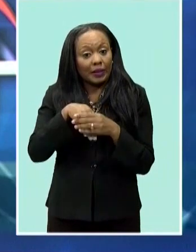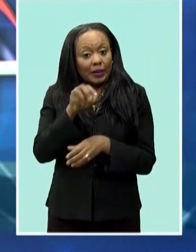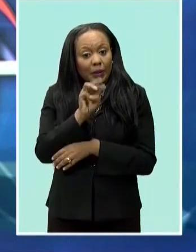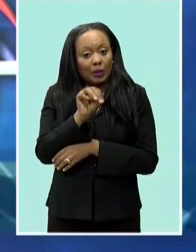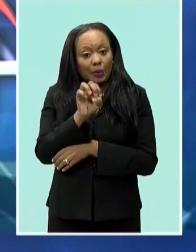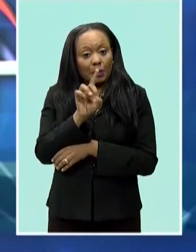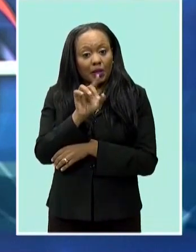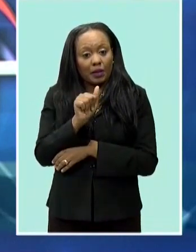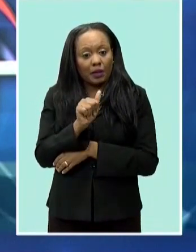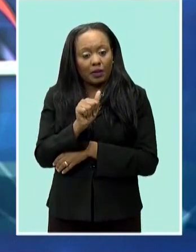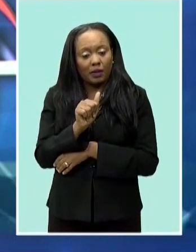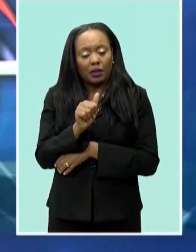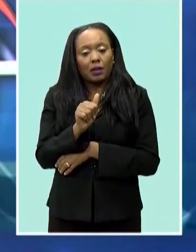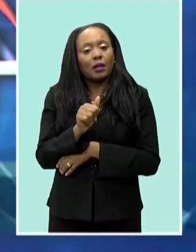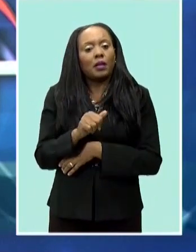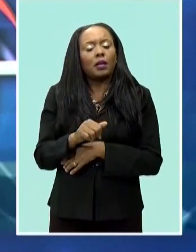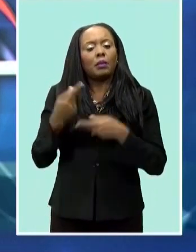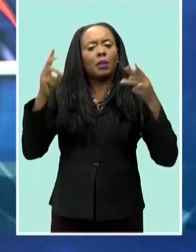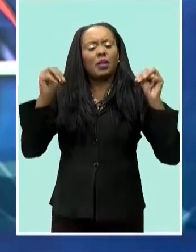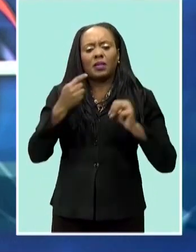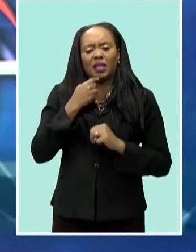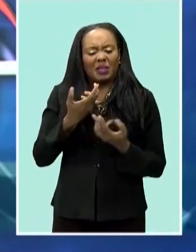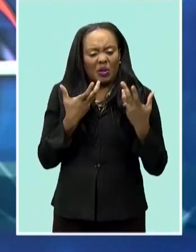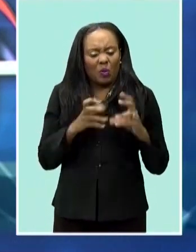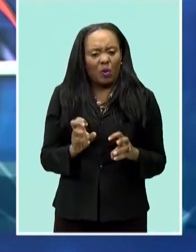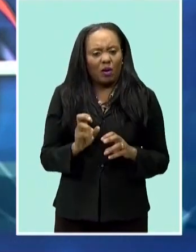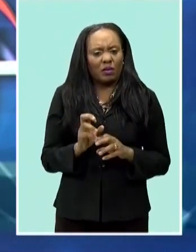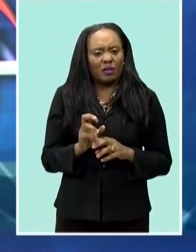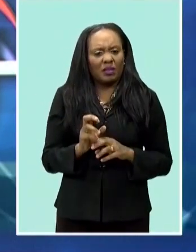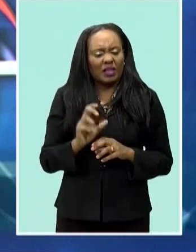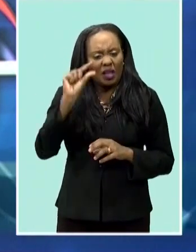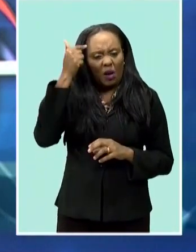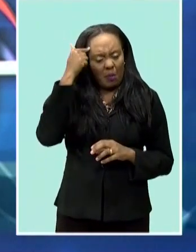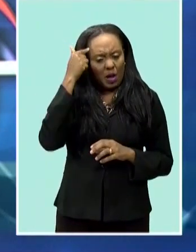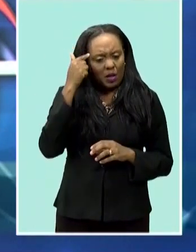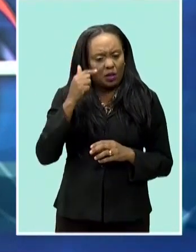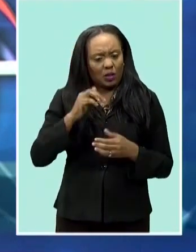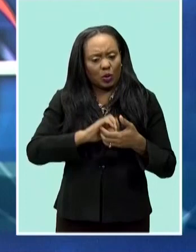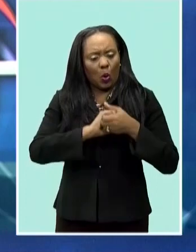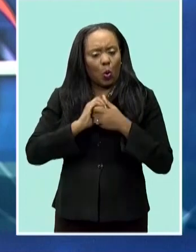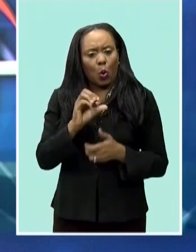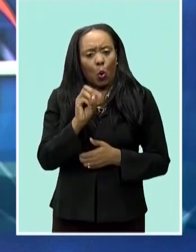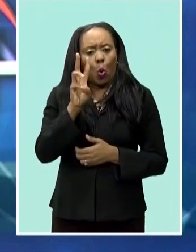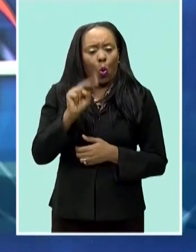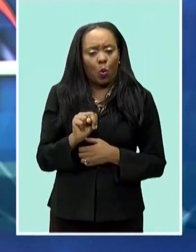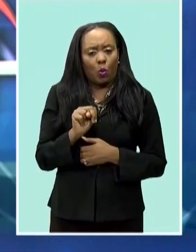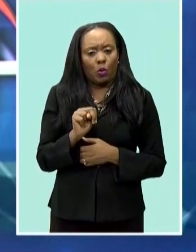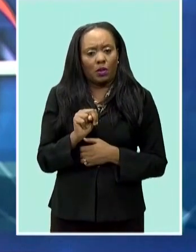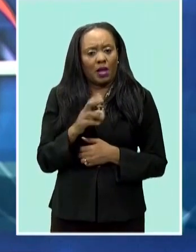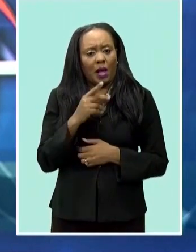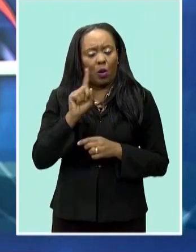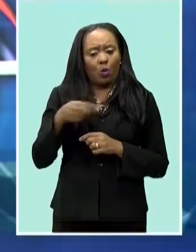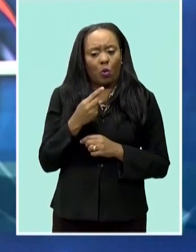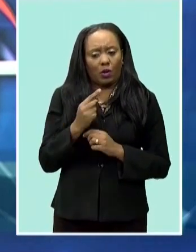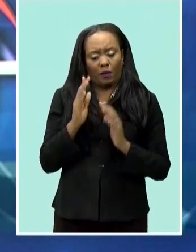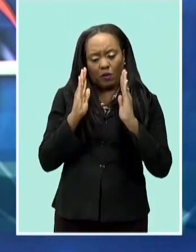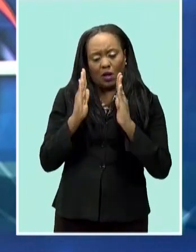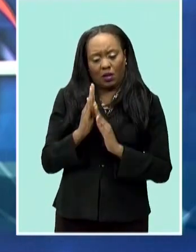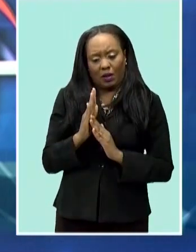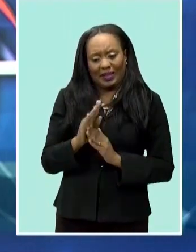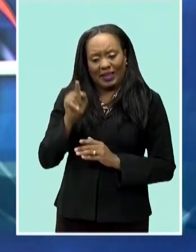she's against political parties owning sections of the media where they can inappropriately influence what people hear and